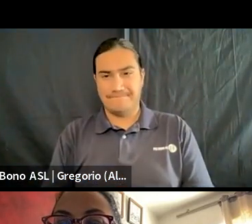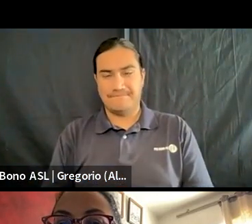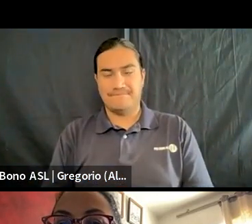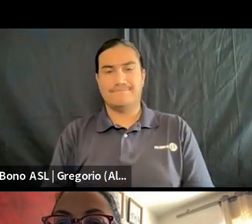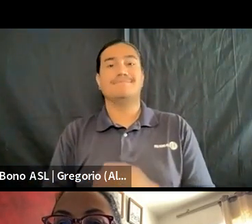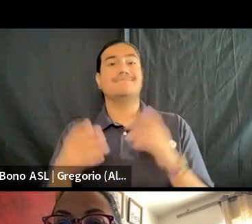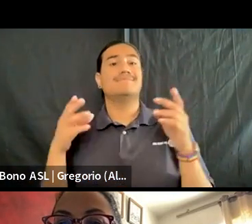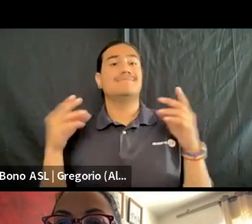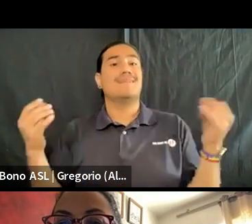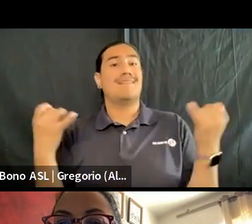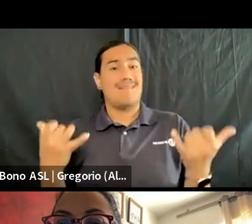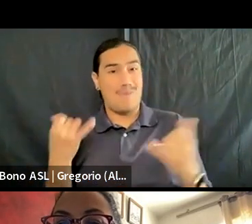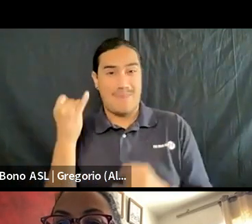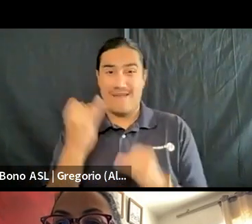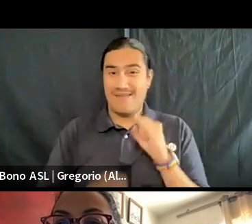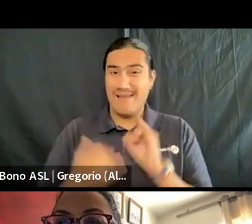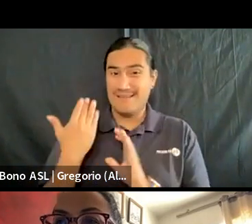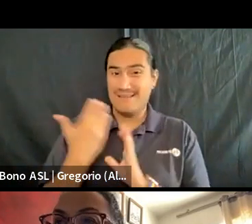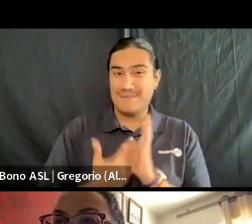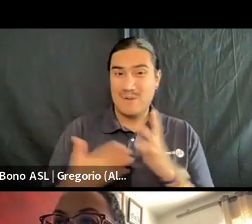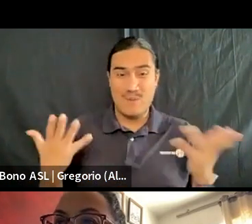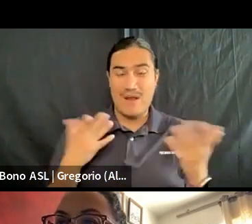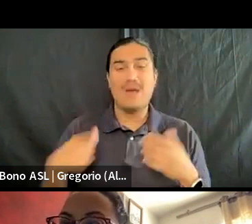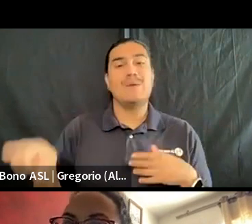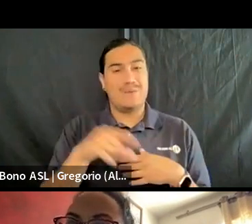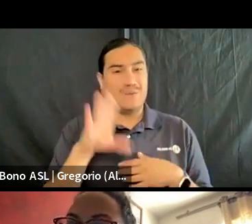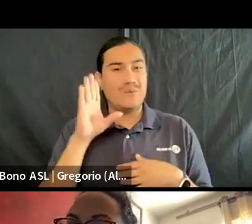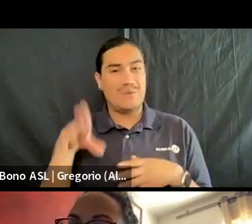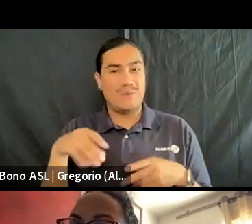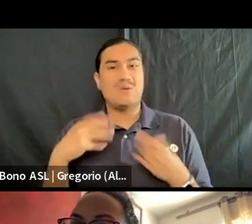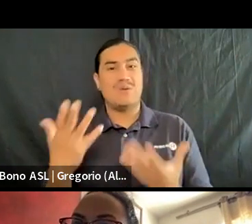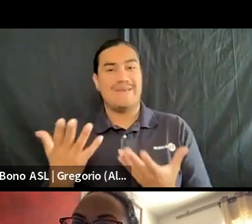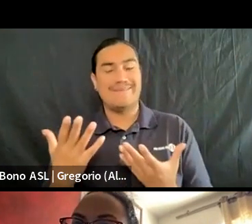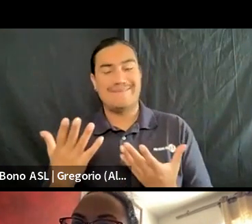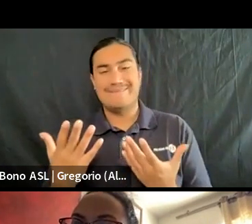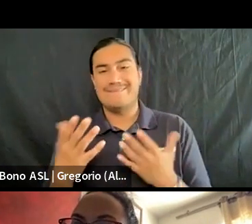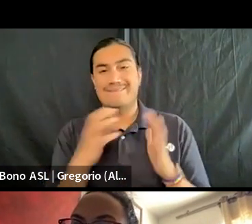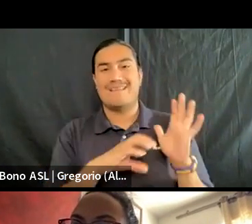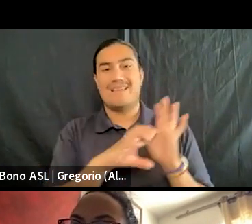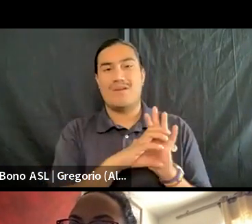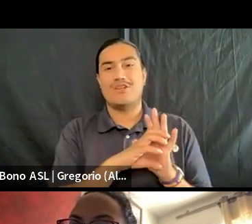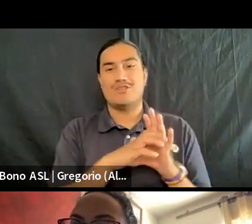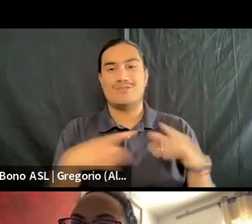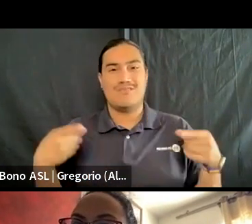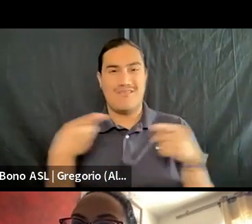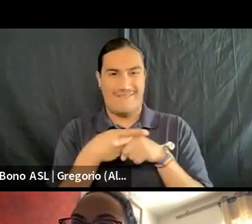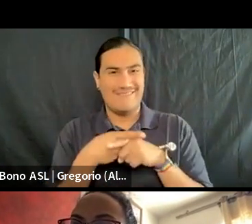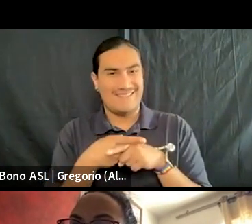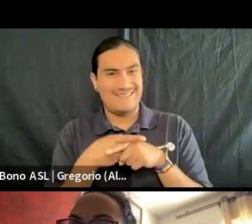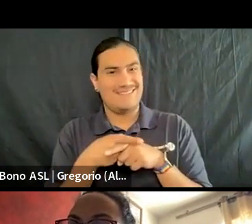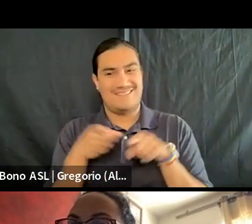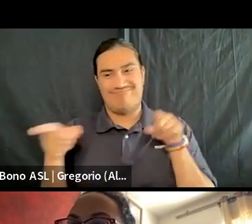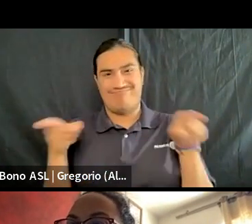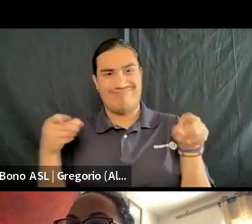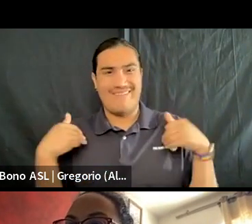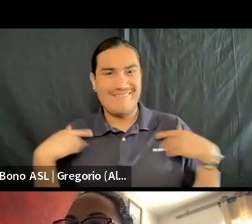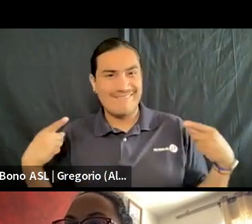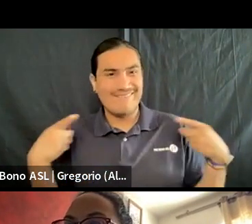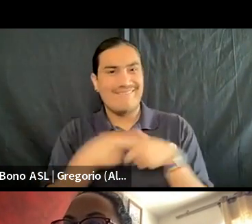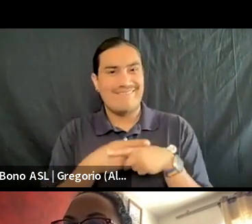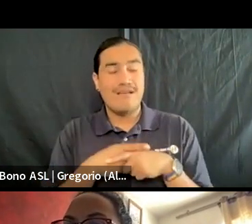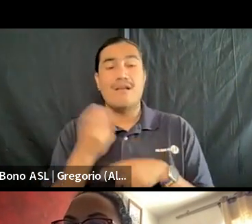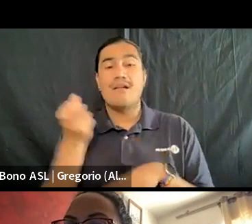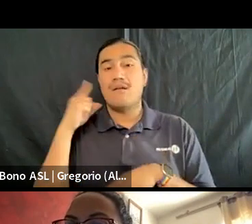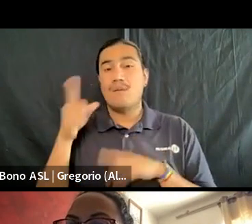And now the last part, you're gonna give these characters a conflict. Now, when I work